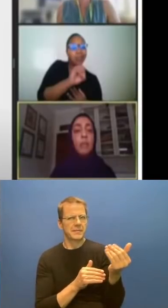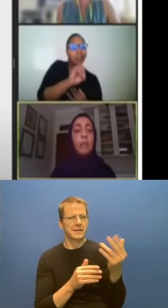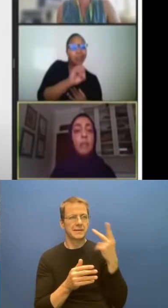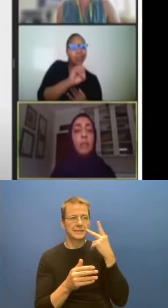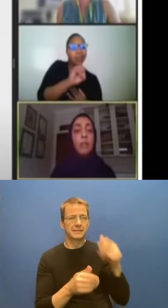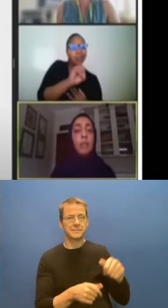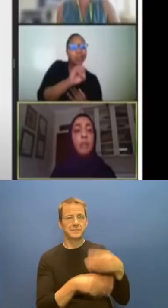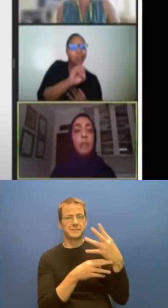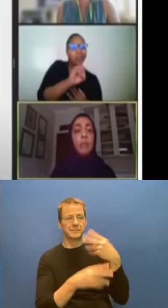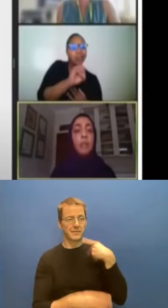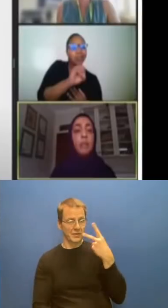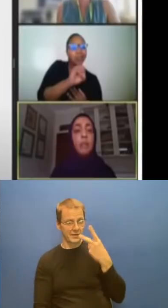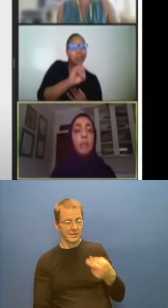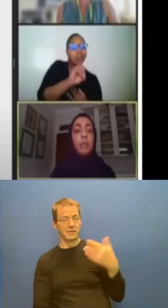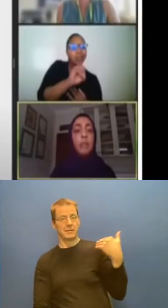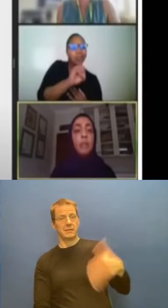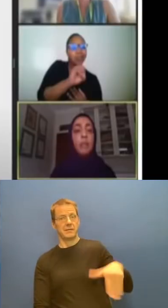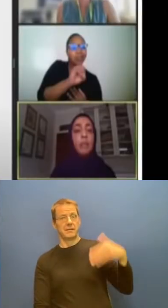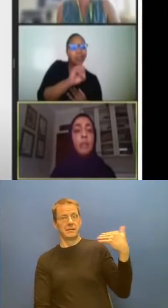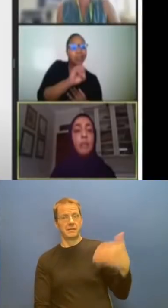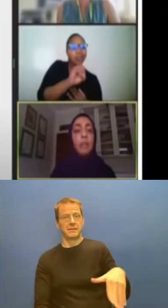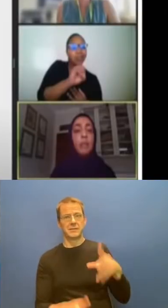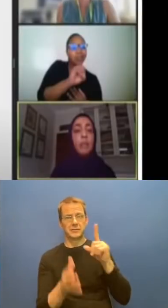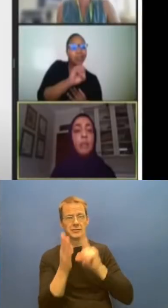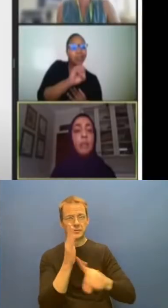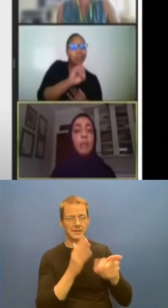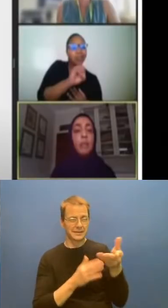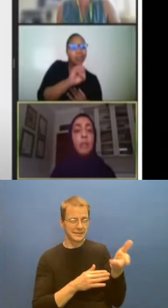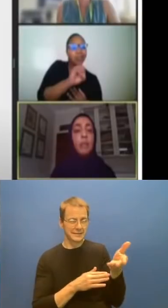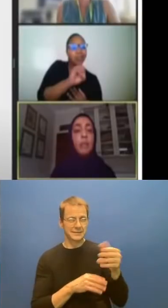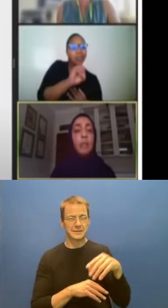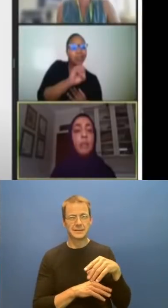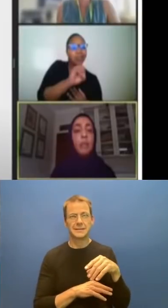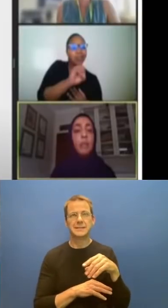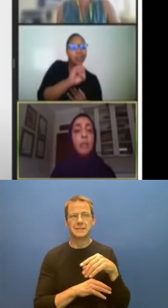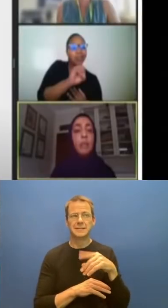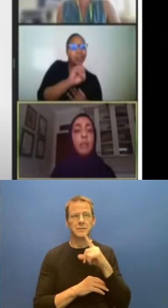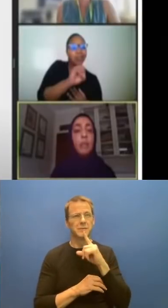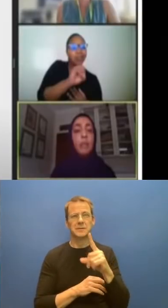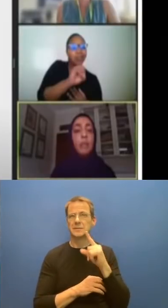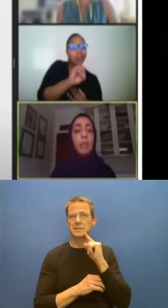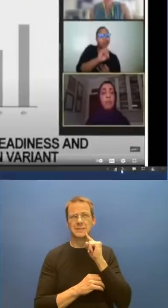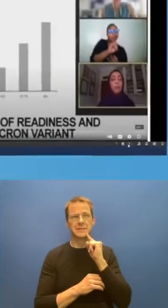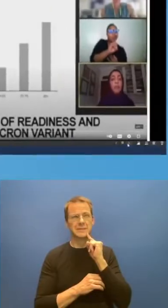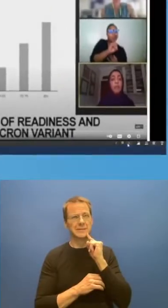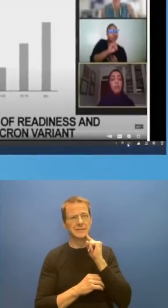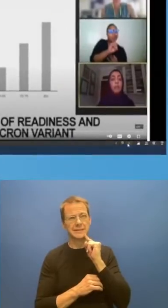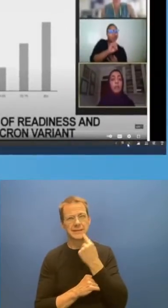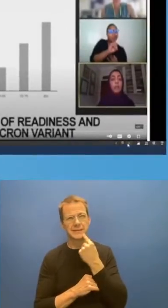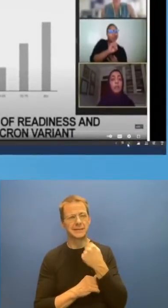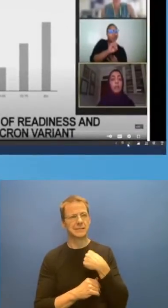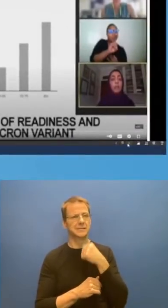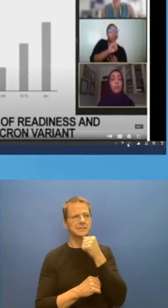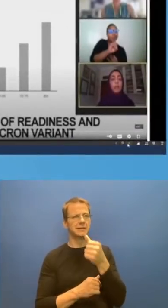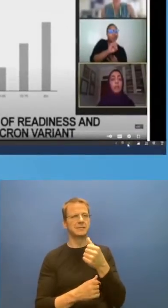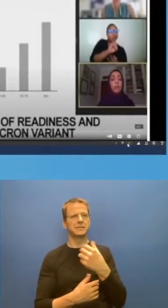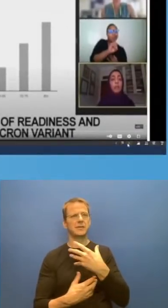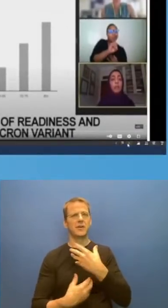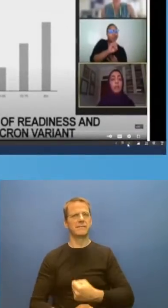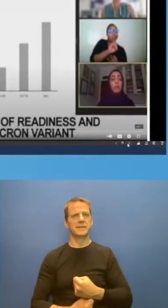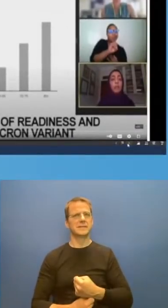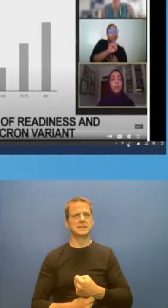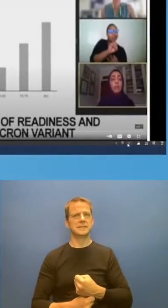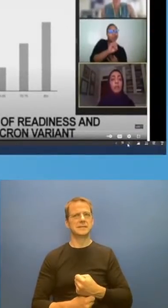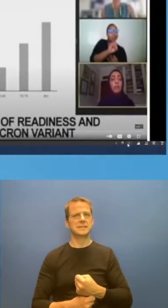I'm just going to quickly just read off something for the whole country as a whole. So today,